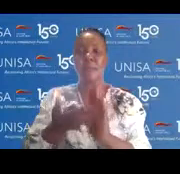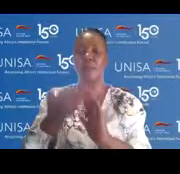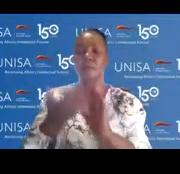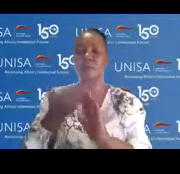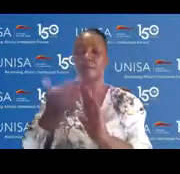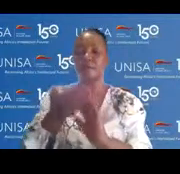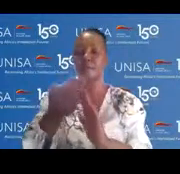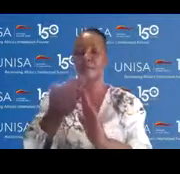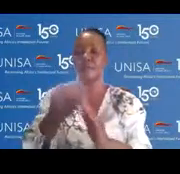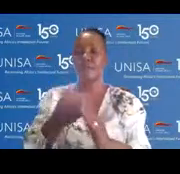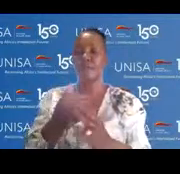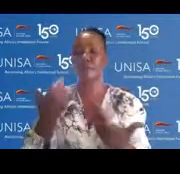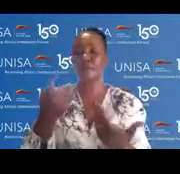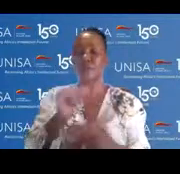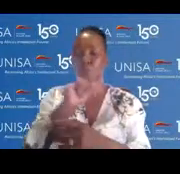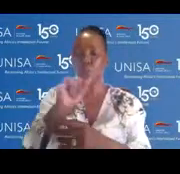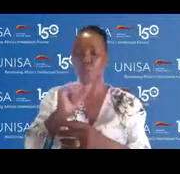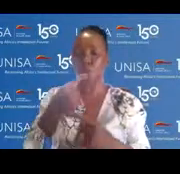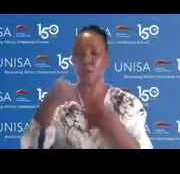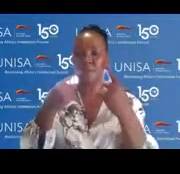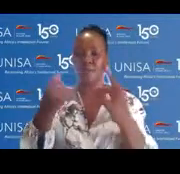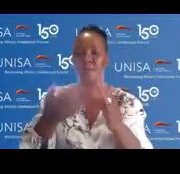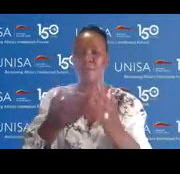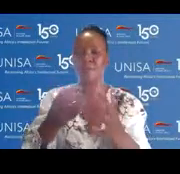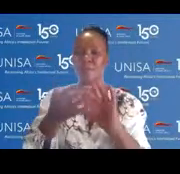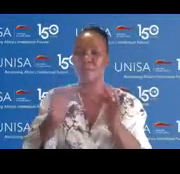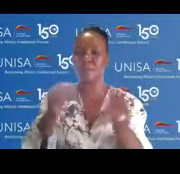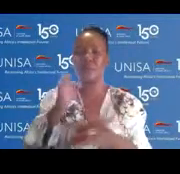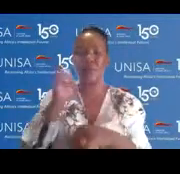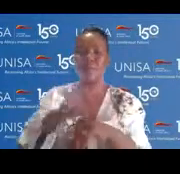need connectivity. But now, say you're